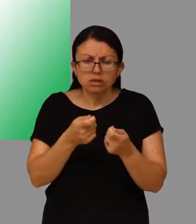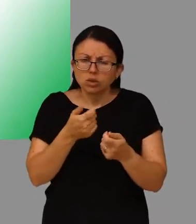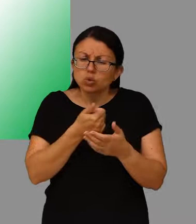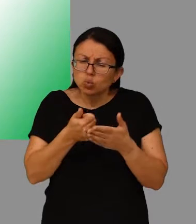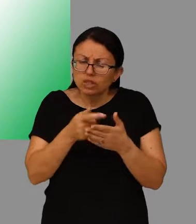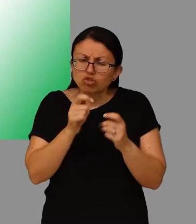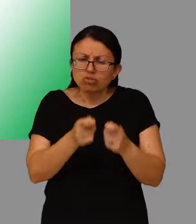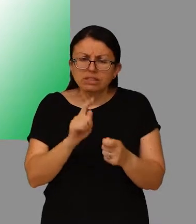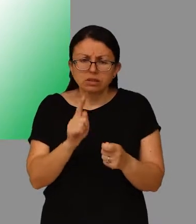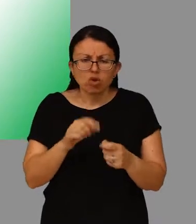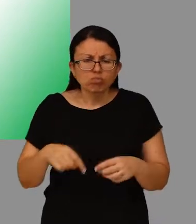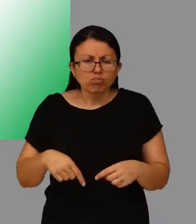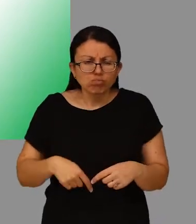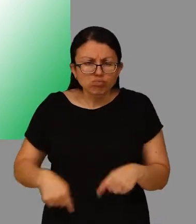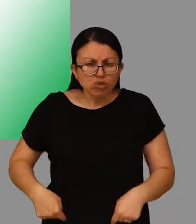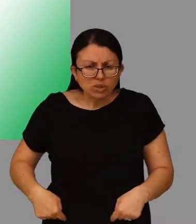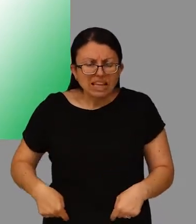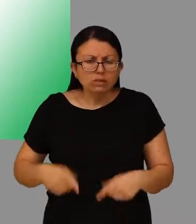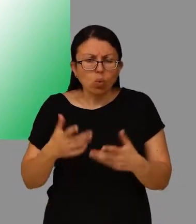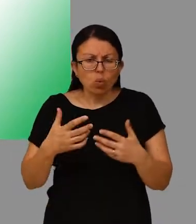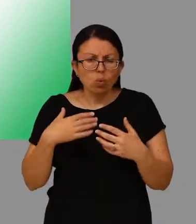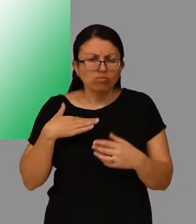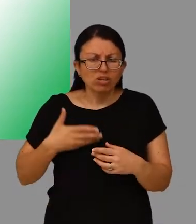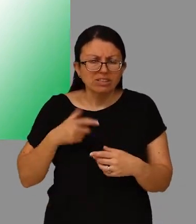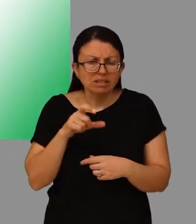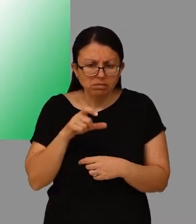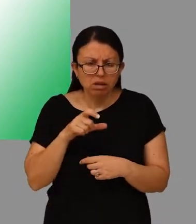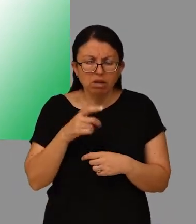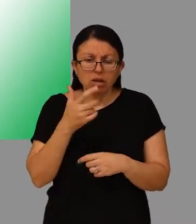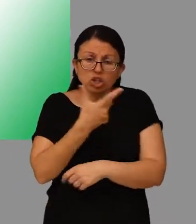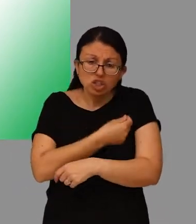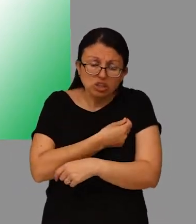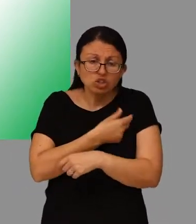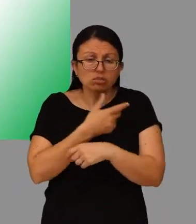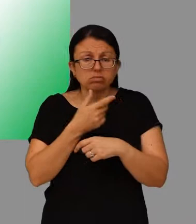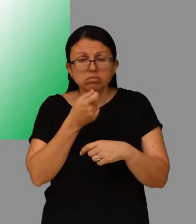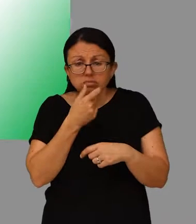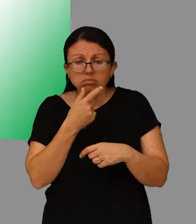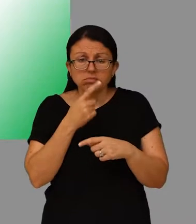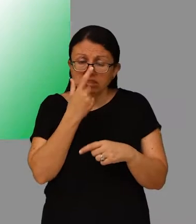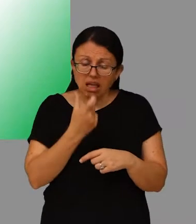prostate and breast cancers and are often administered either by injection or tablet format.